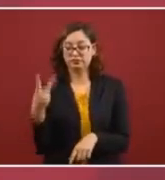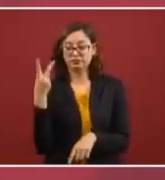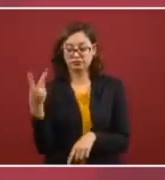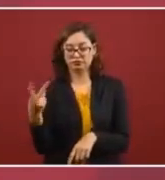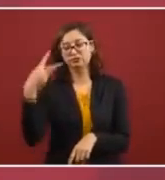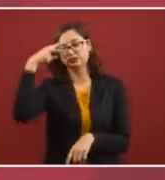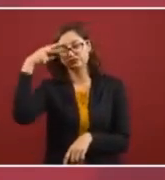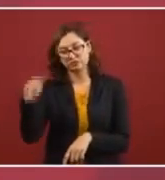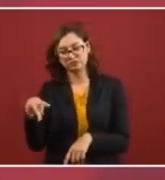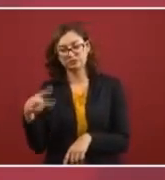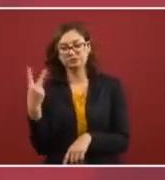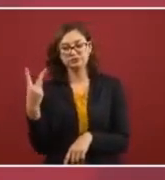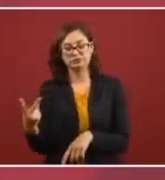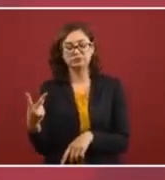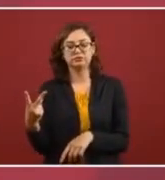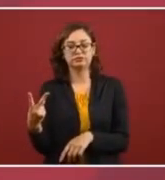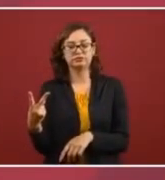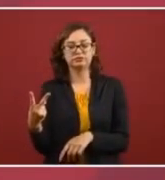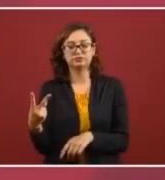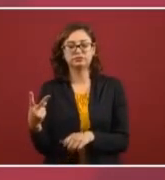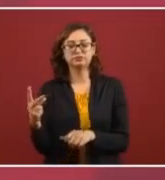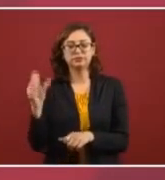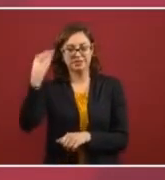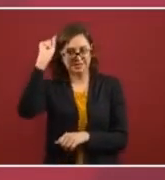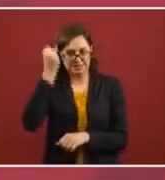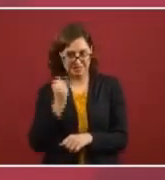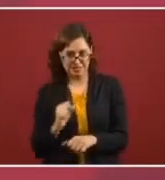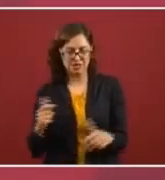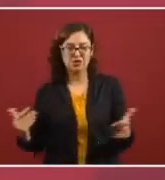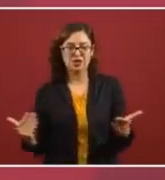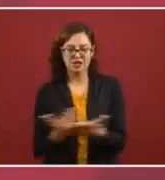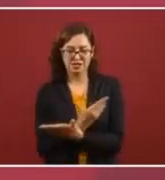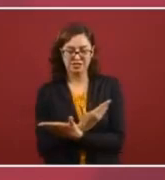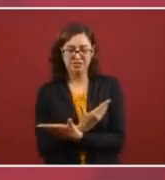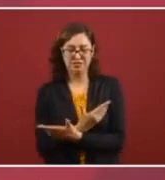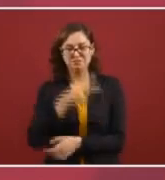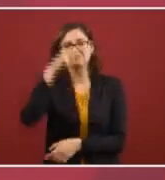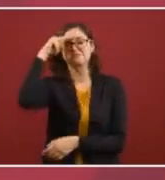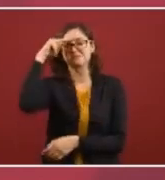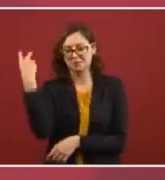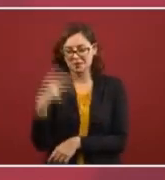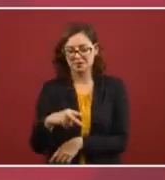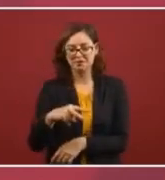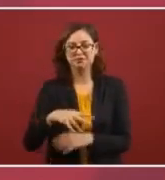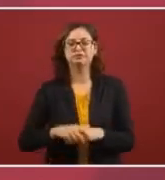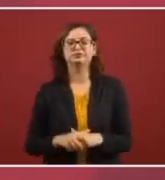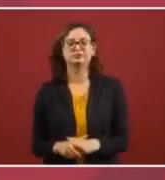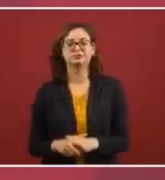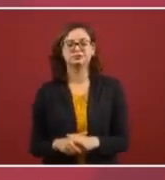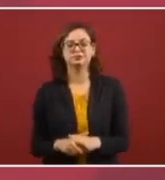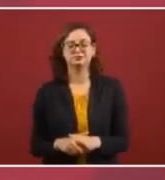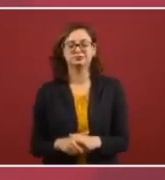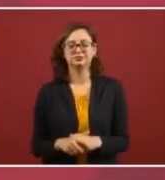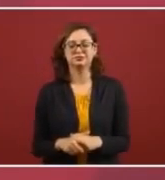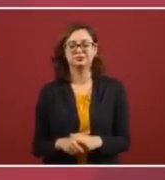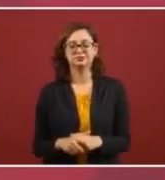So Astros has two of these guys from Sinaloa that are Mexican.